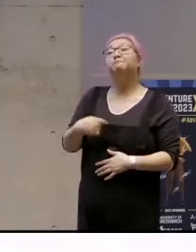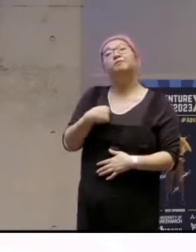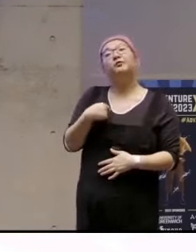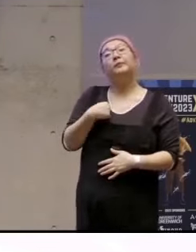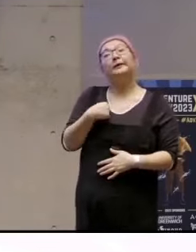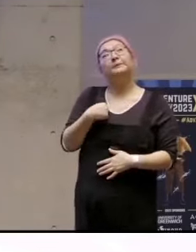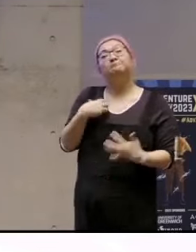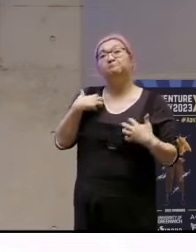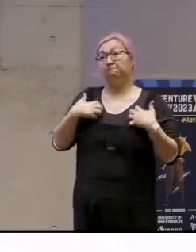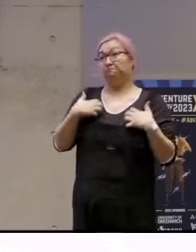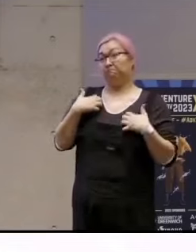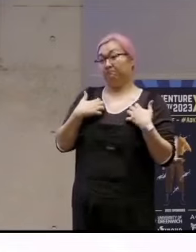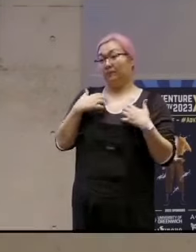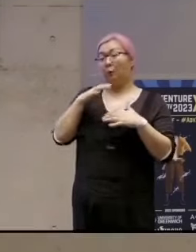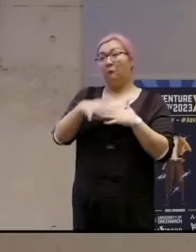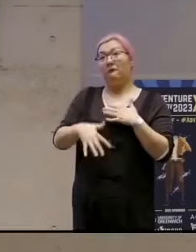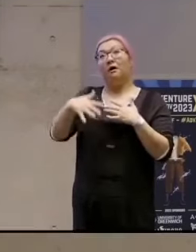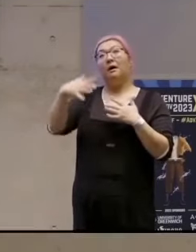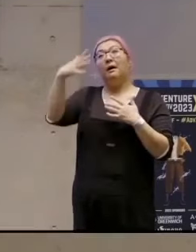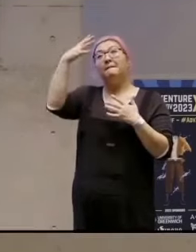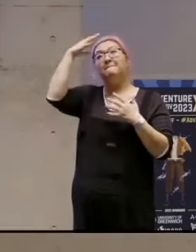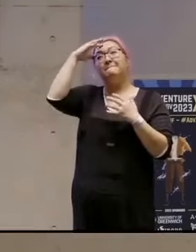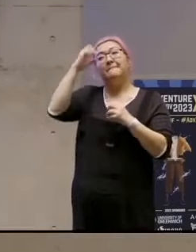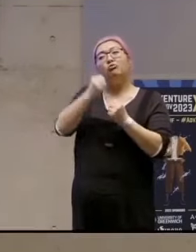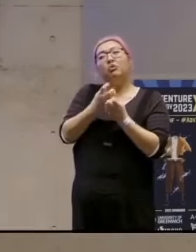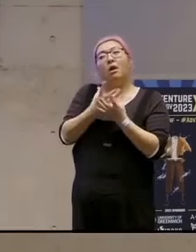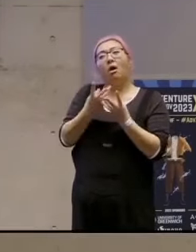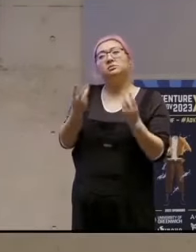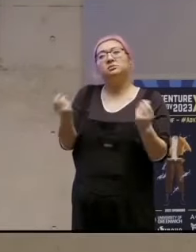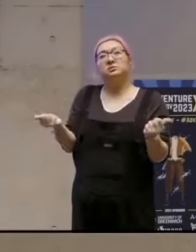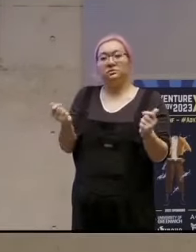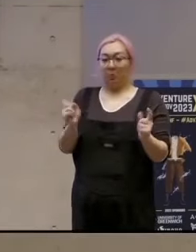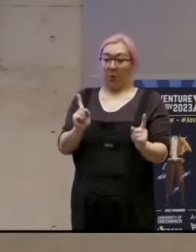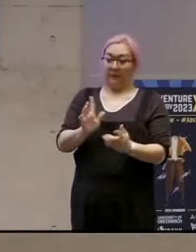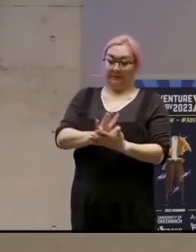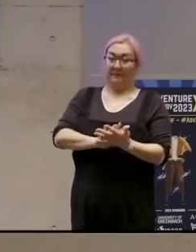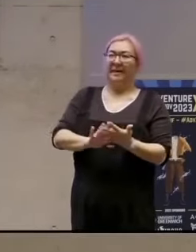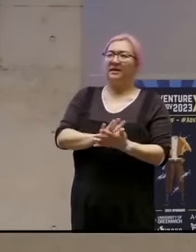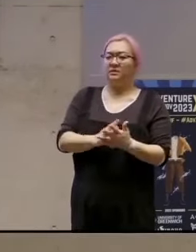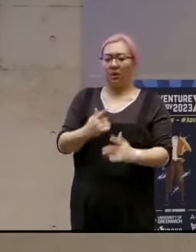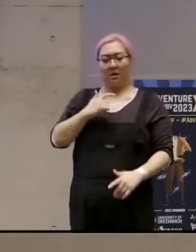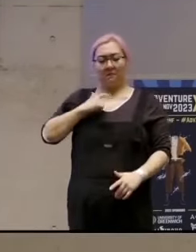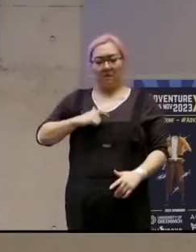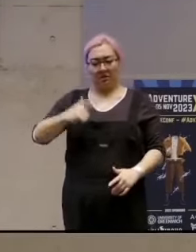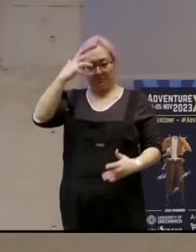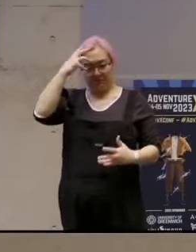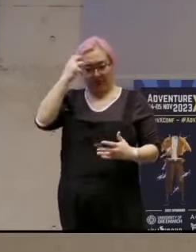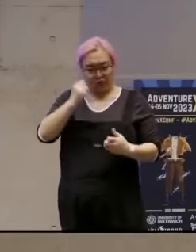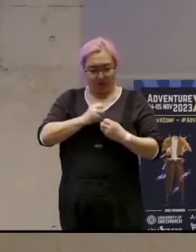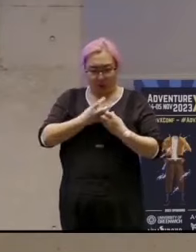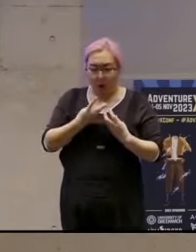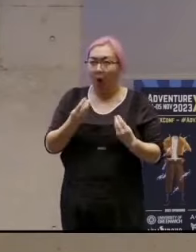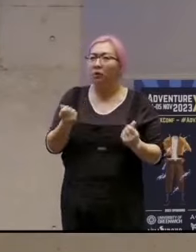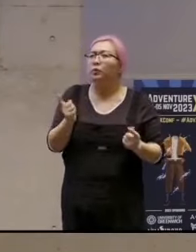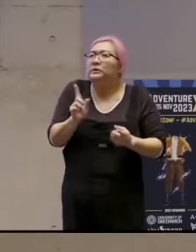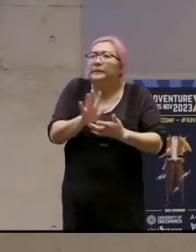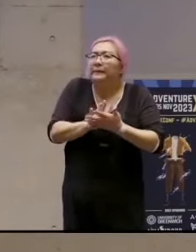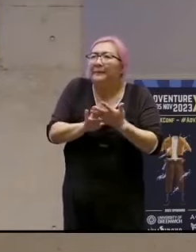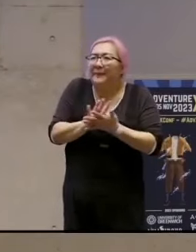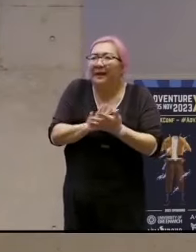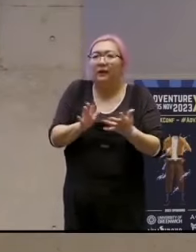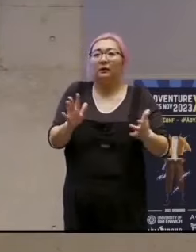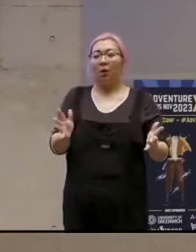loss and what it means, like how, what it means when someone loses their memory, what happens to the person inside, because obviously there's still somebody